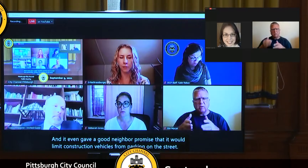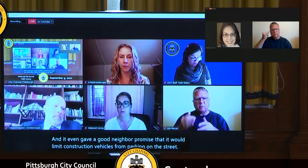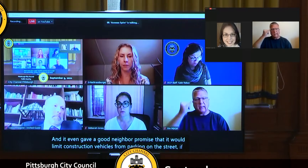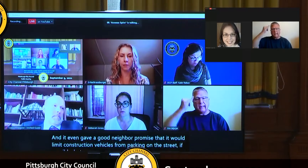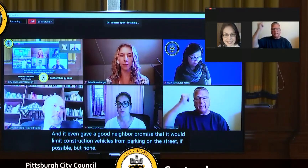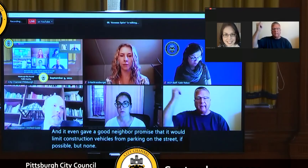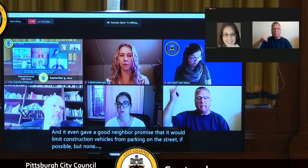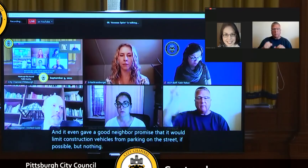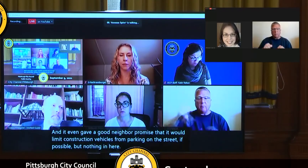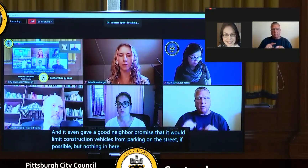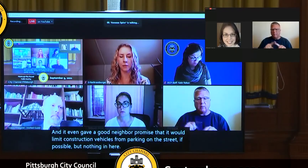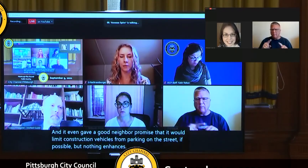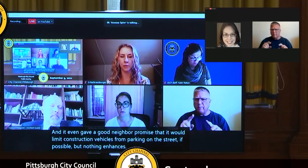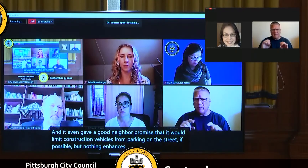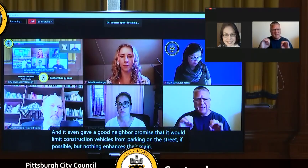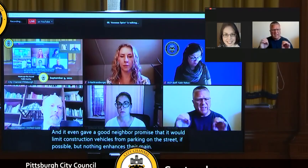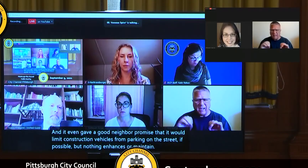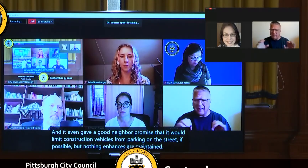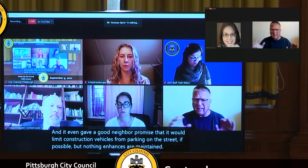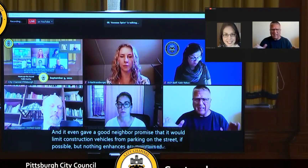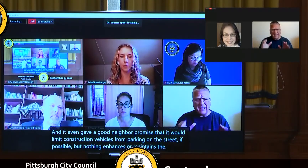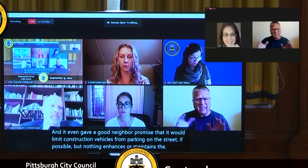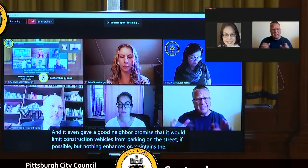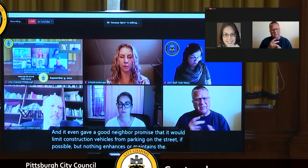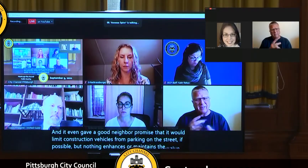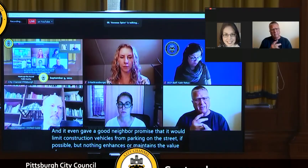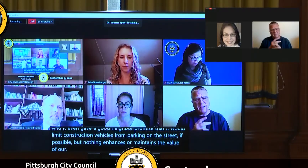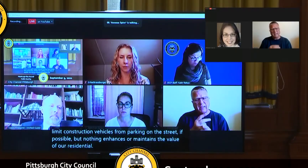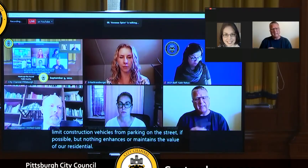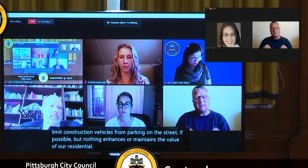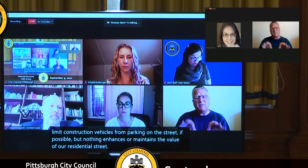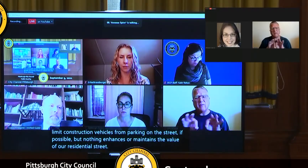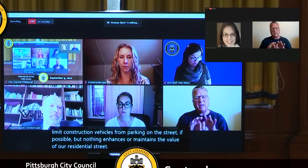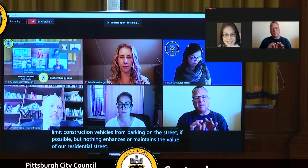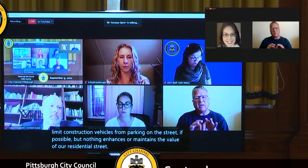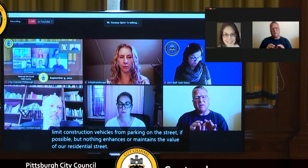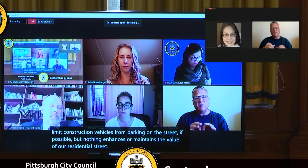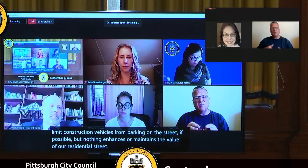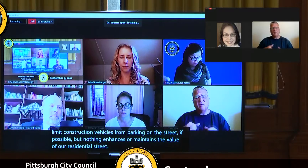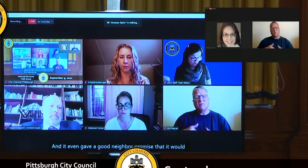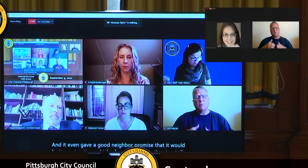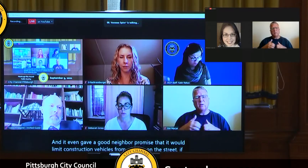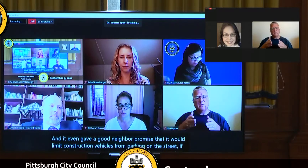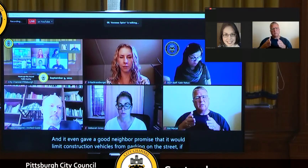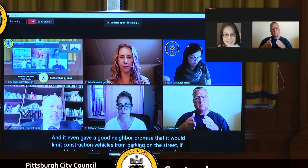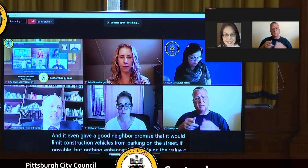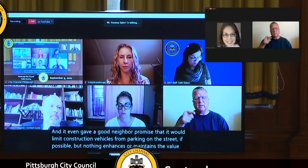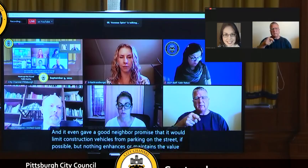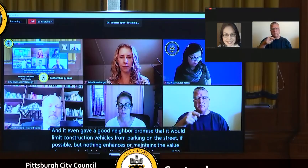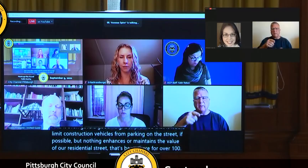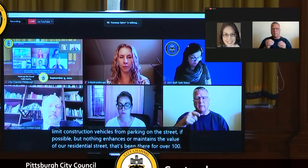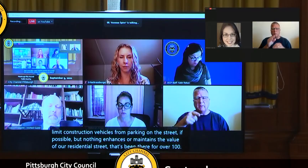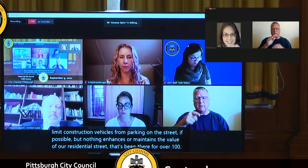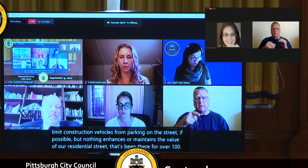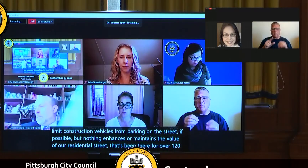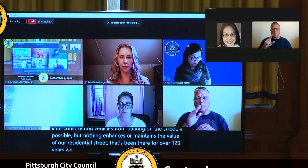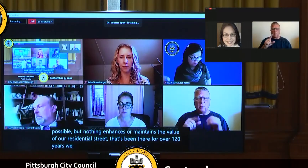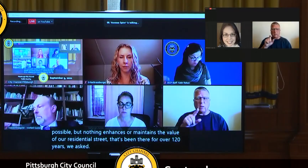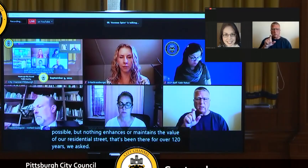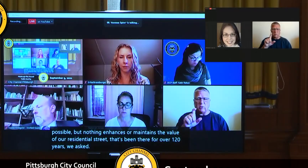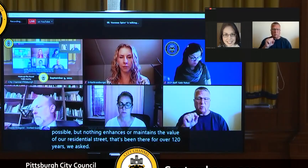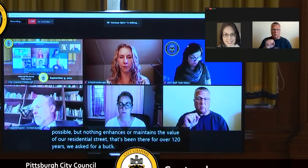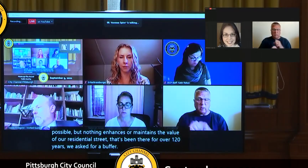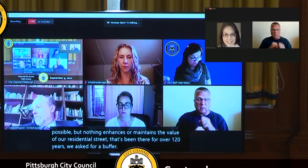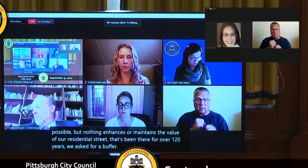nothing enhances or maintains the value of our residential street that's been there for over 120 years. We asked for a